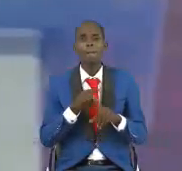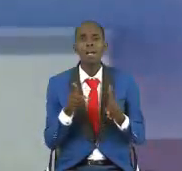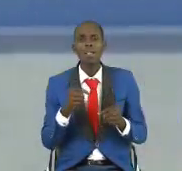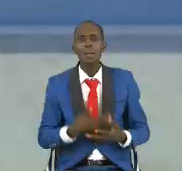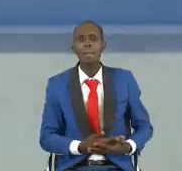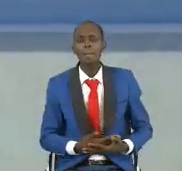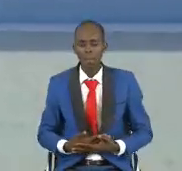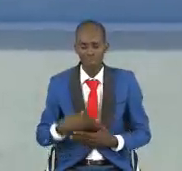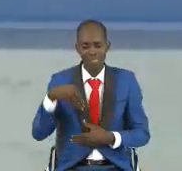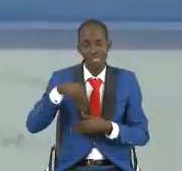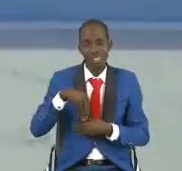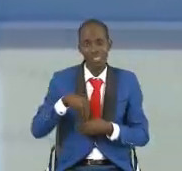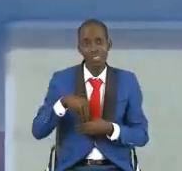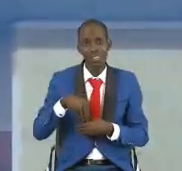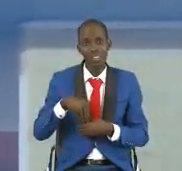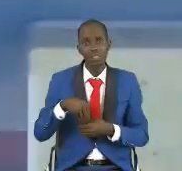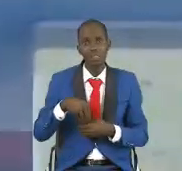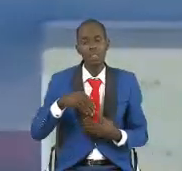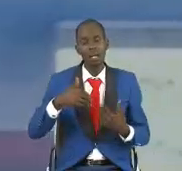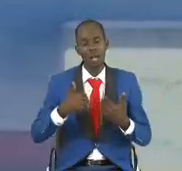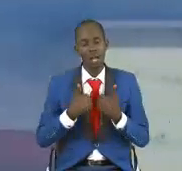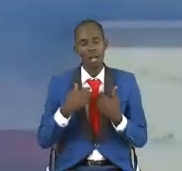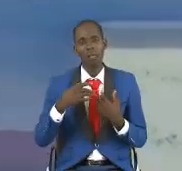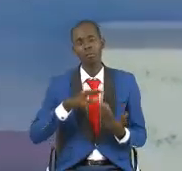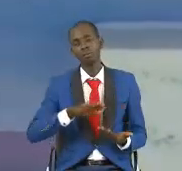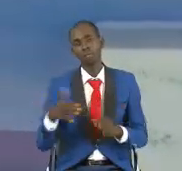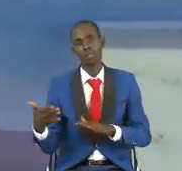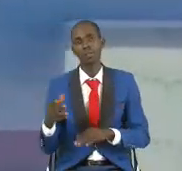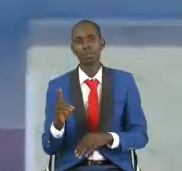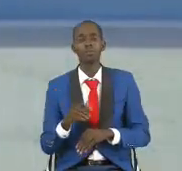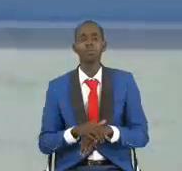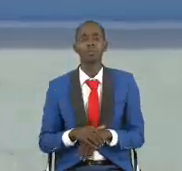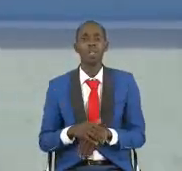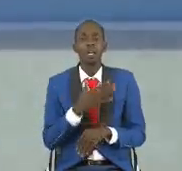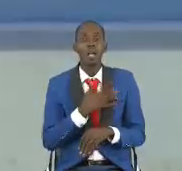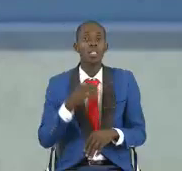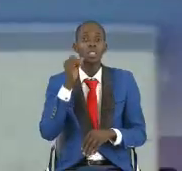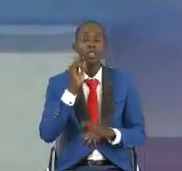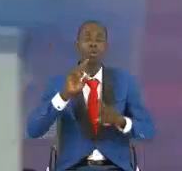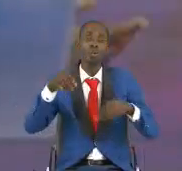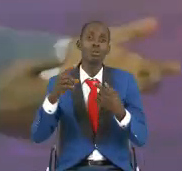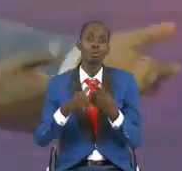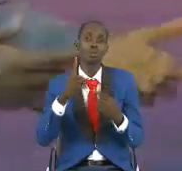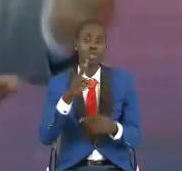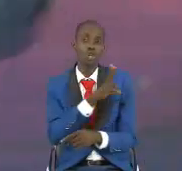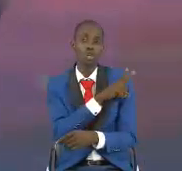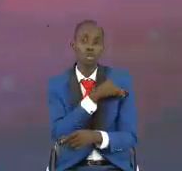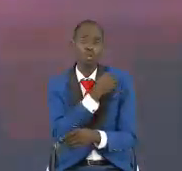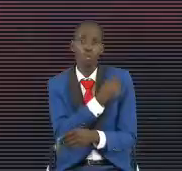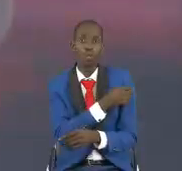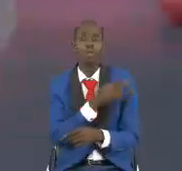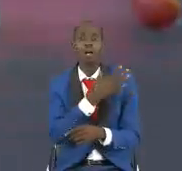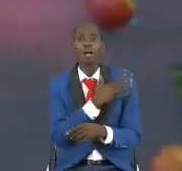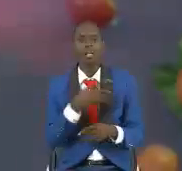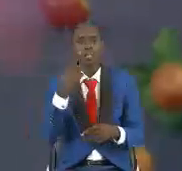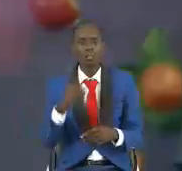inside had died. And she went to the hospital, and the doctors, they